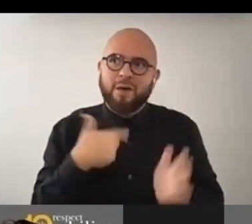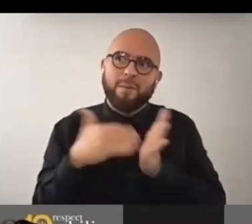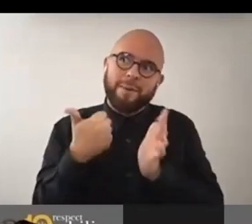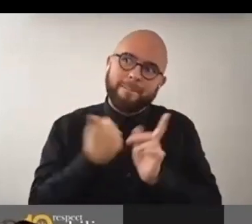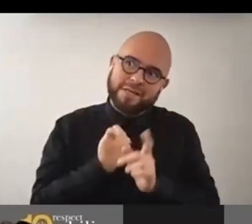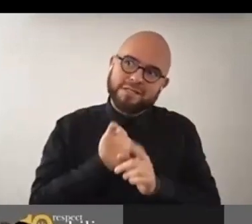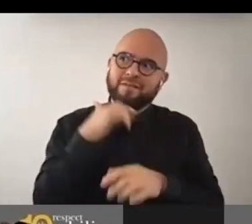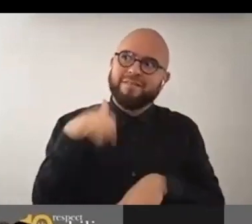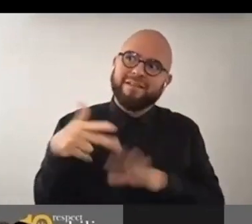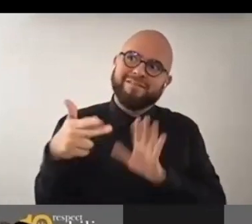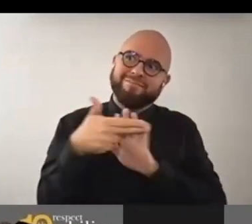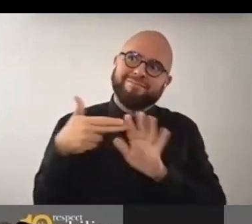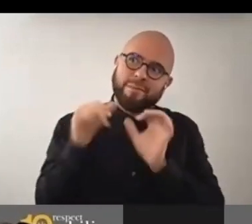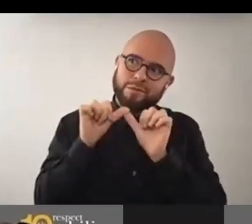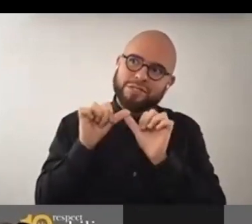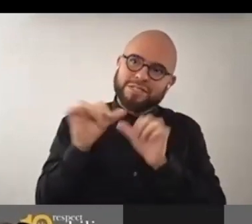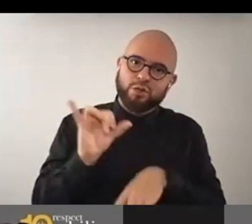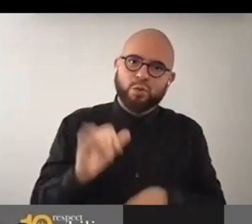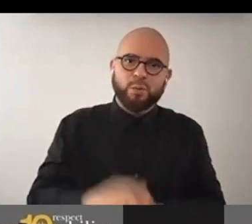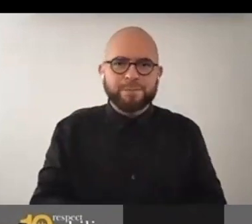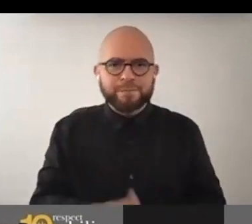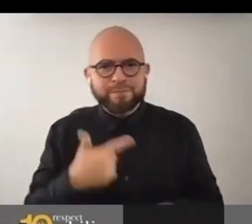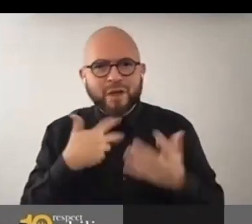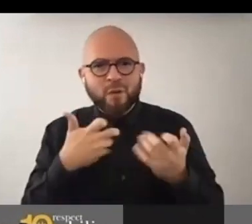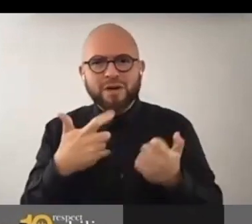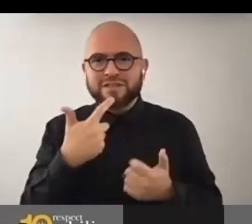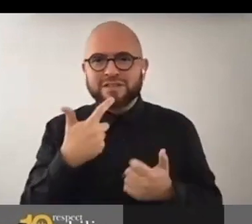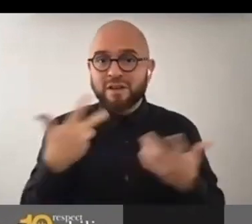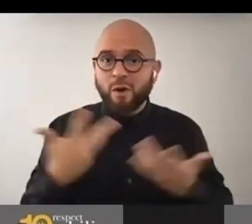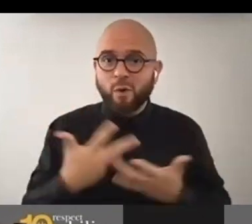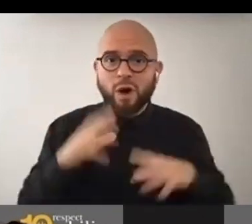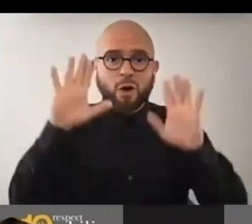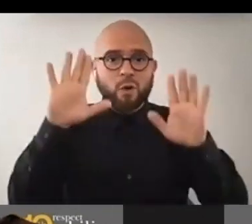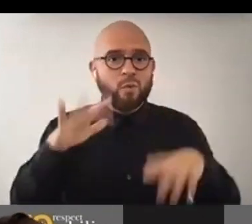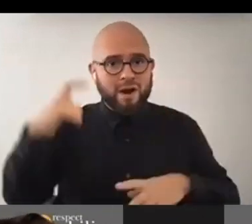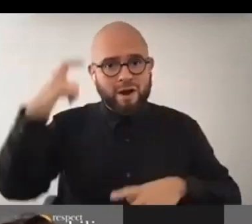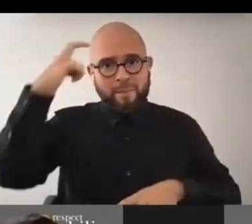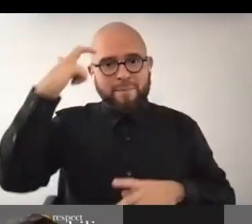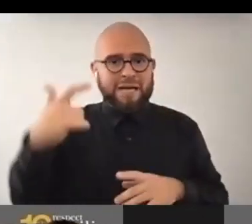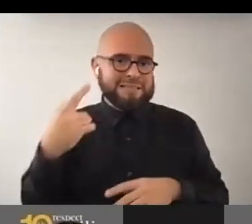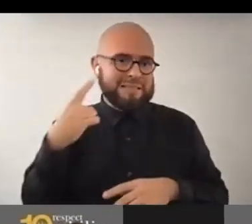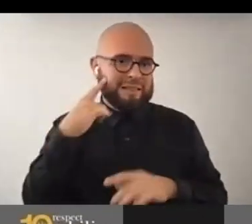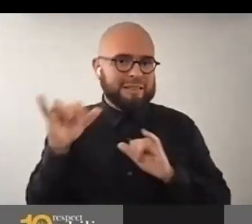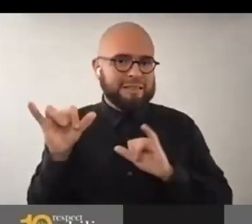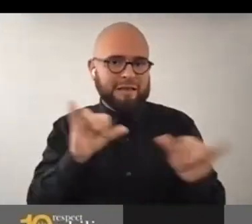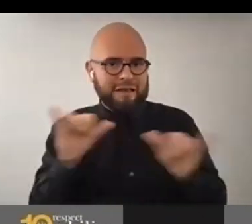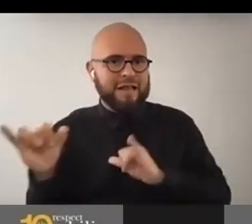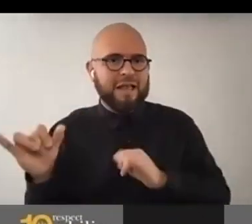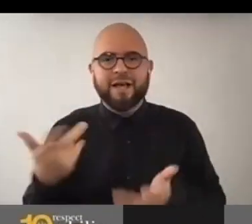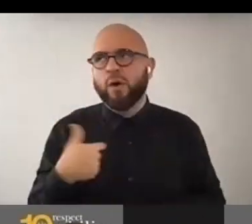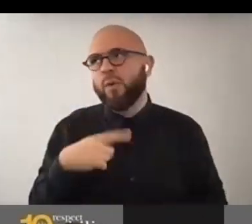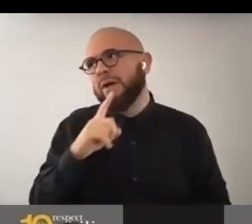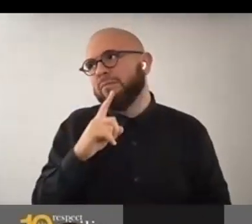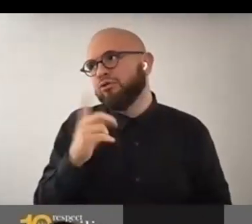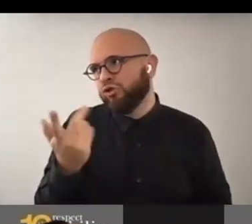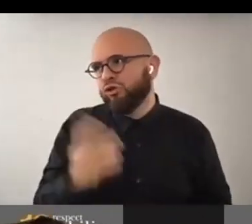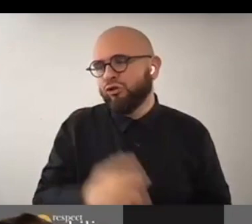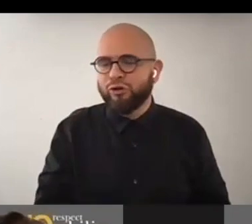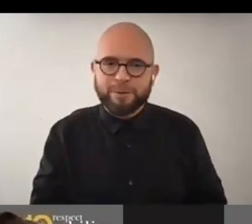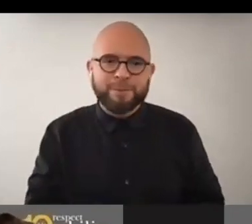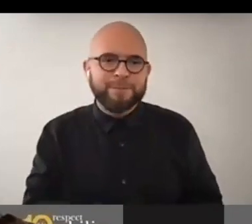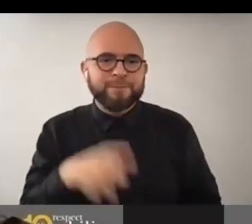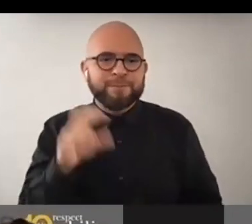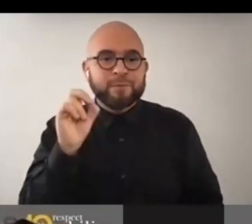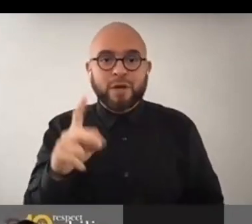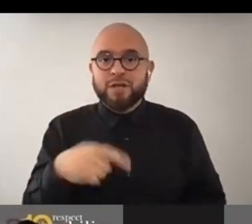it's because great minds think alike, right? Okay. I'm sure it's just because I keep saying it. But I actually have 2